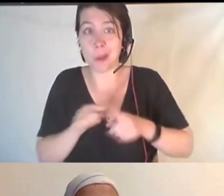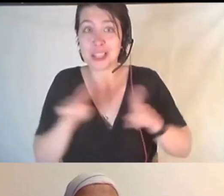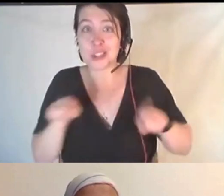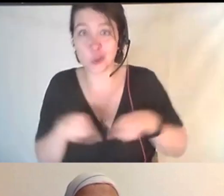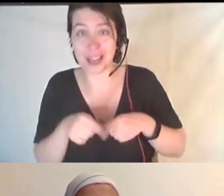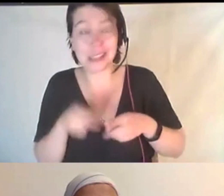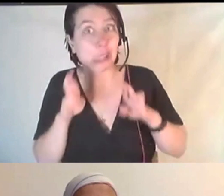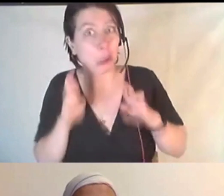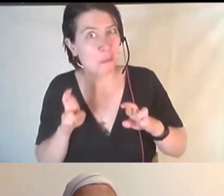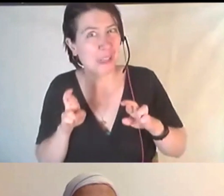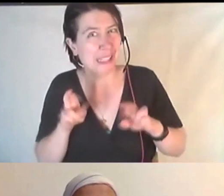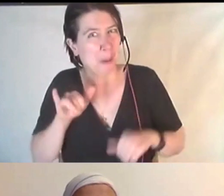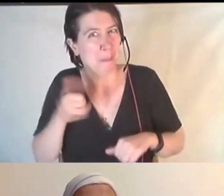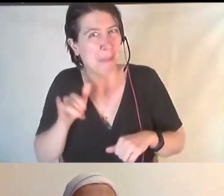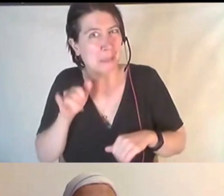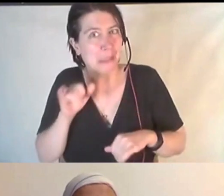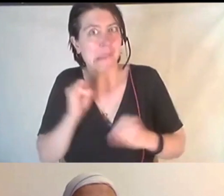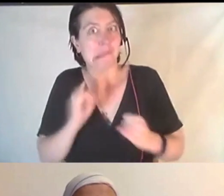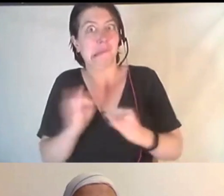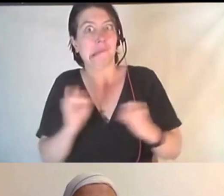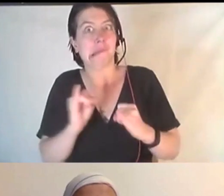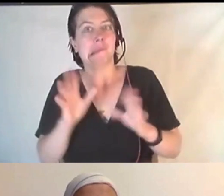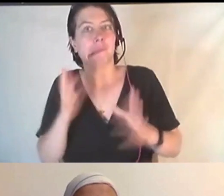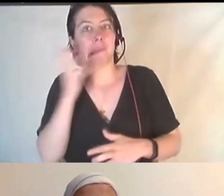which case Sunshine's going to step in and help me.